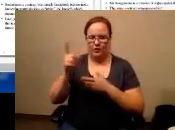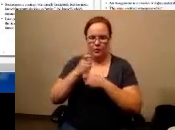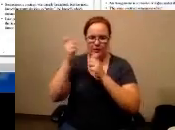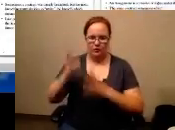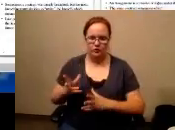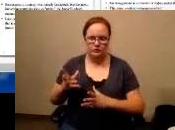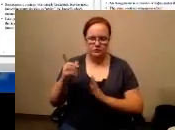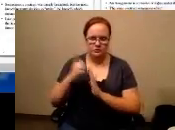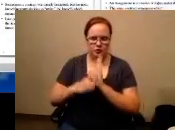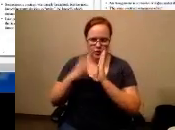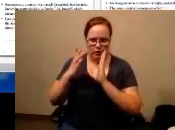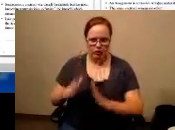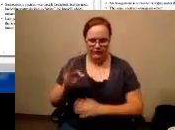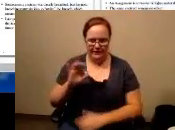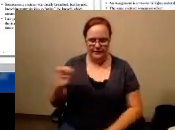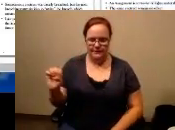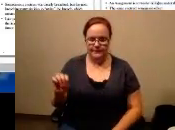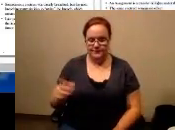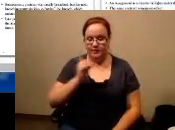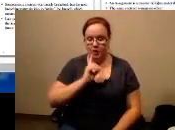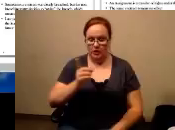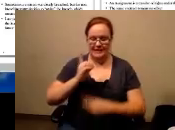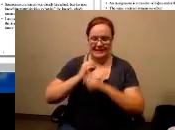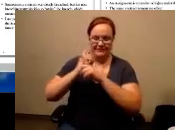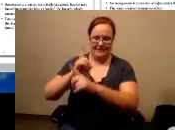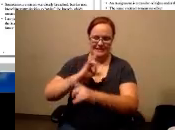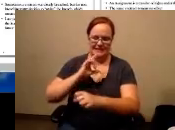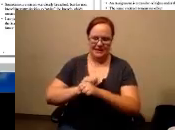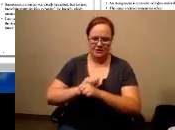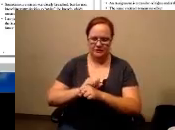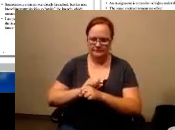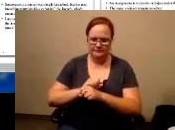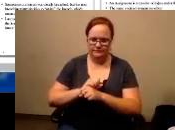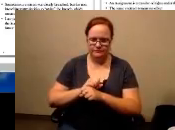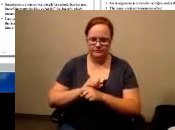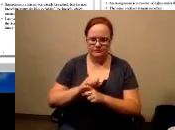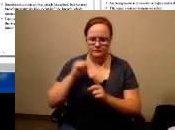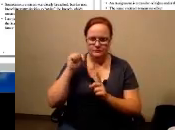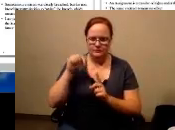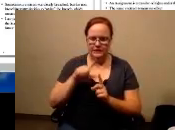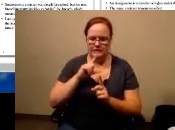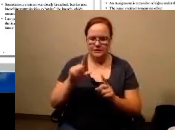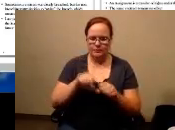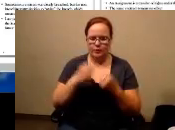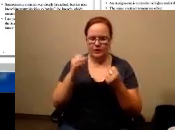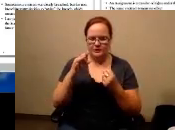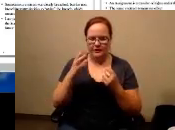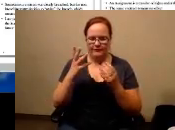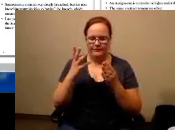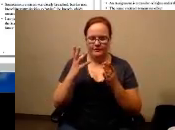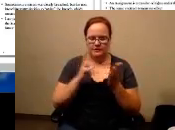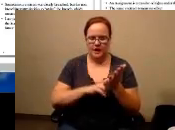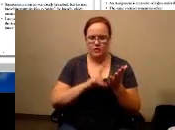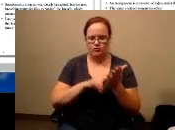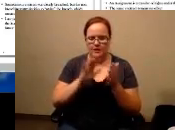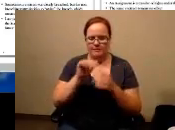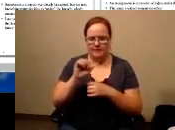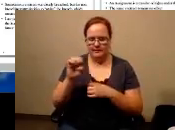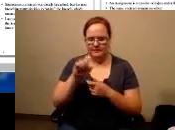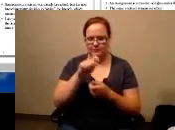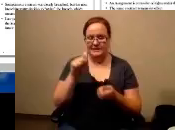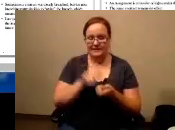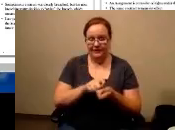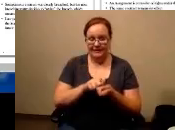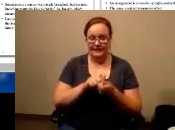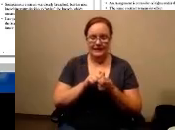There is a defense, or it's actually a rule that's applied in breach of contract cases, particularly certain